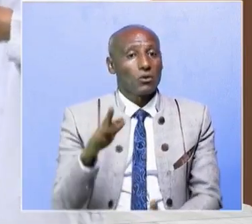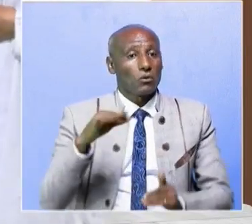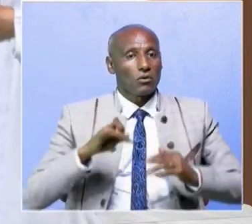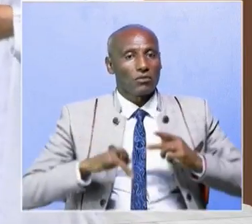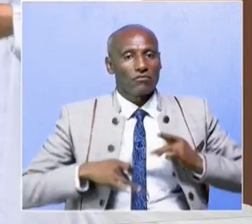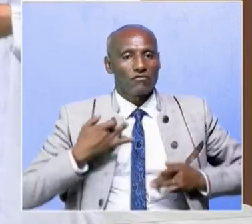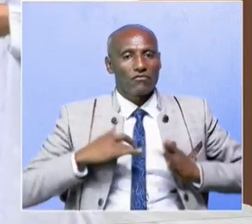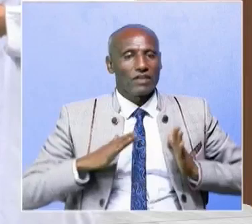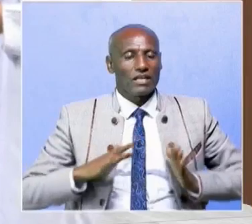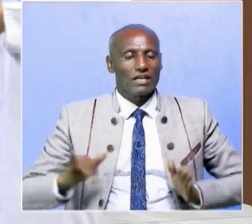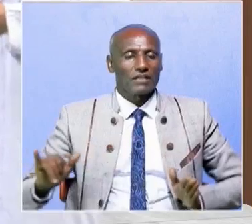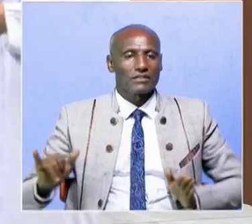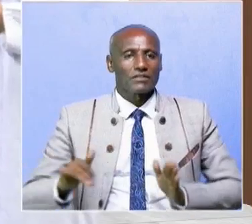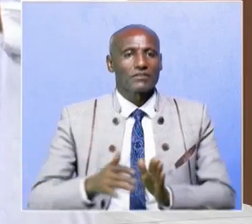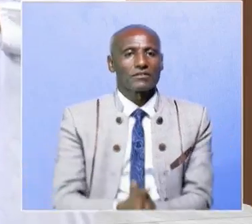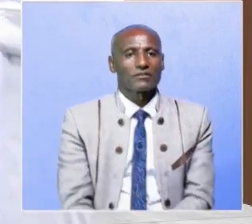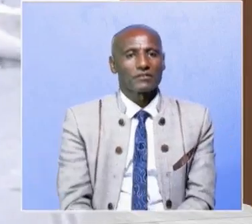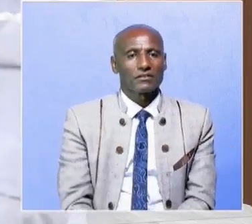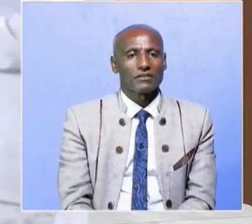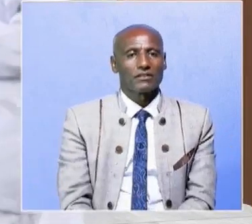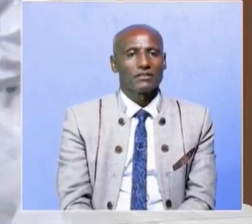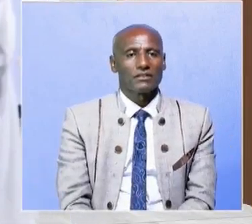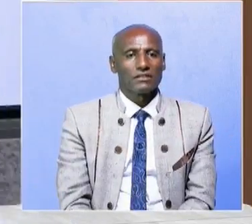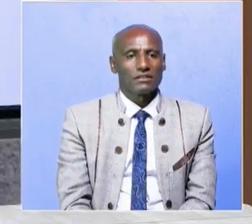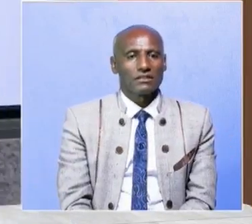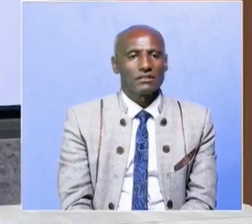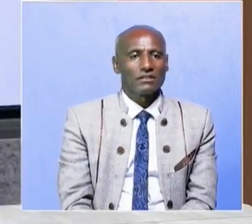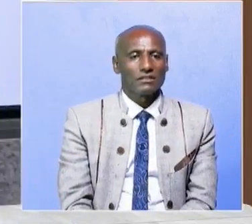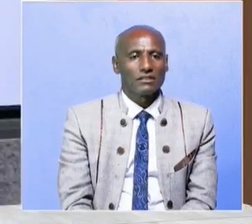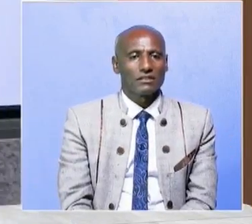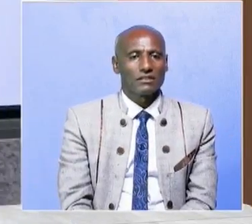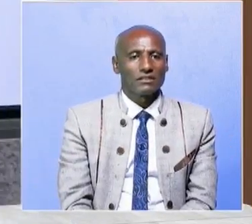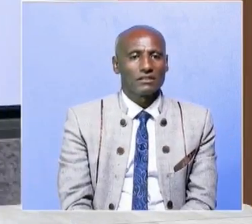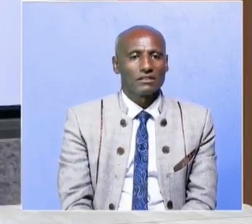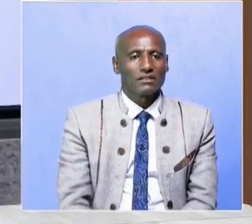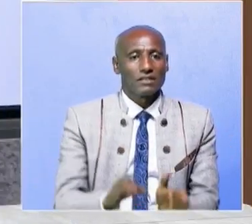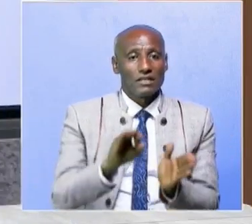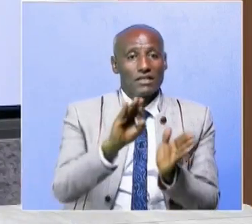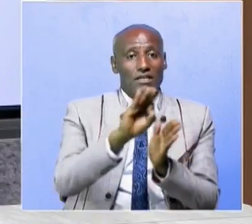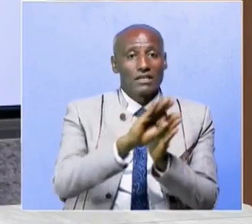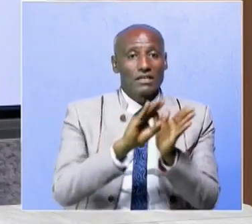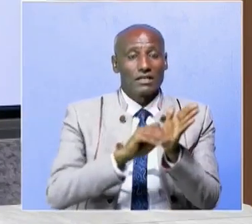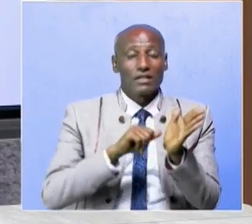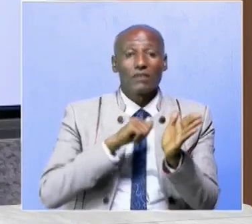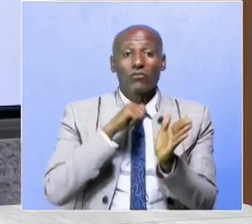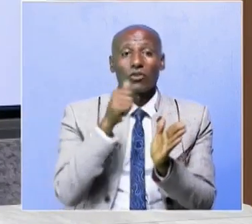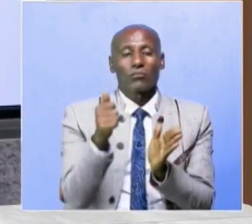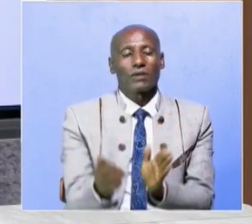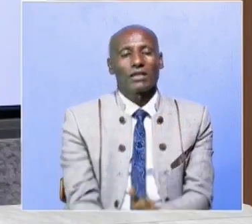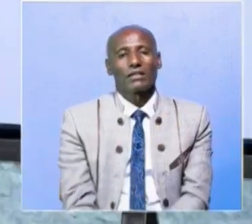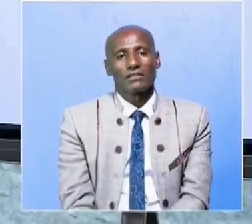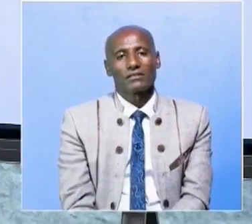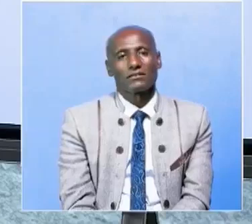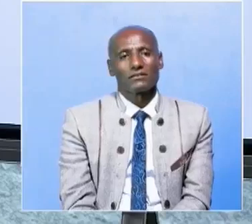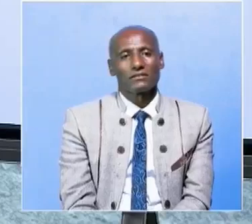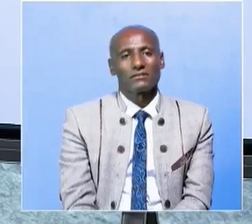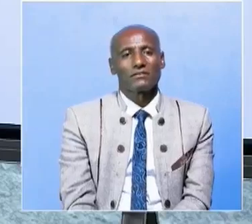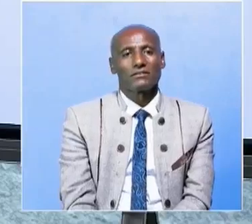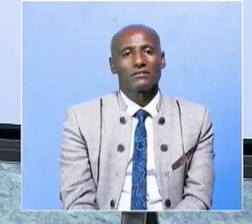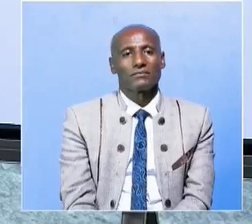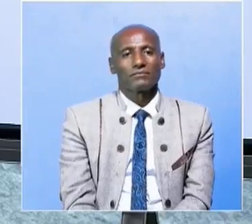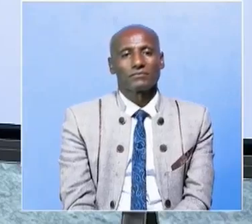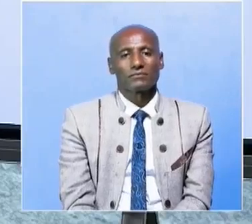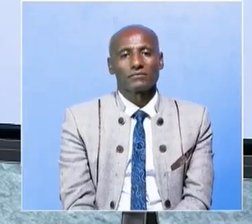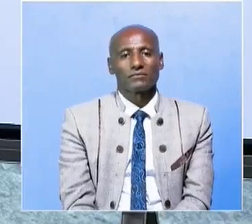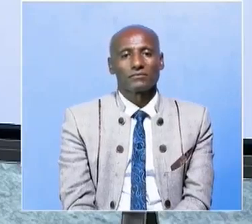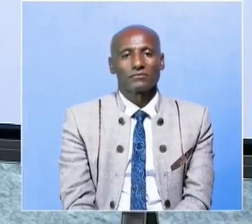is formal. What about informal? How would you ask your friends or your family or